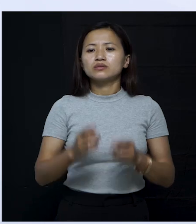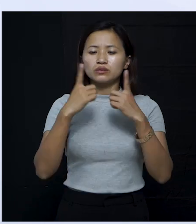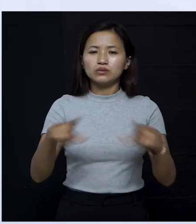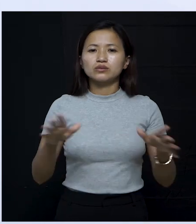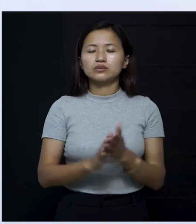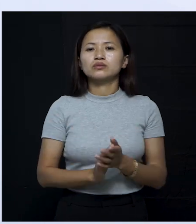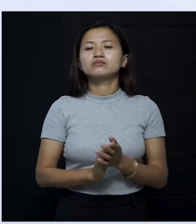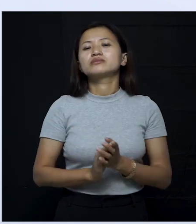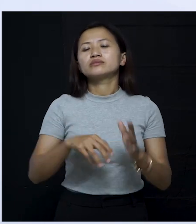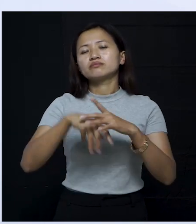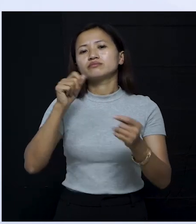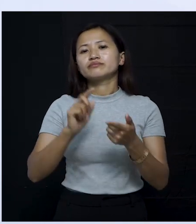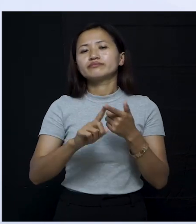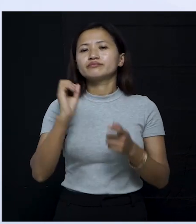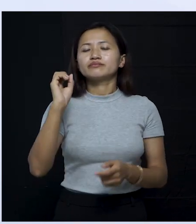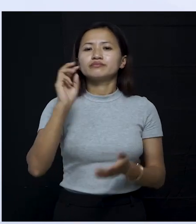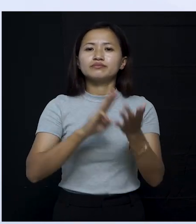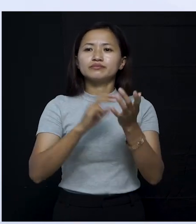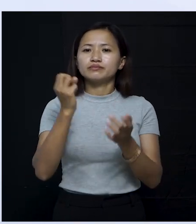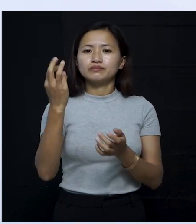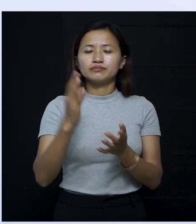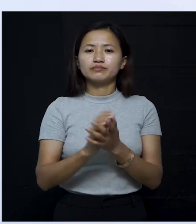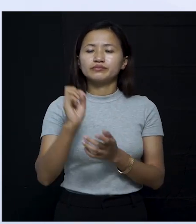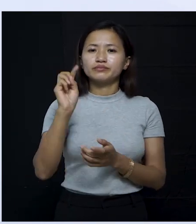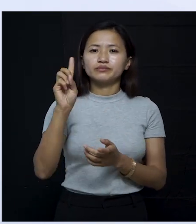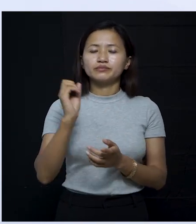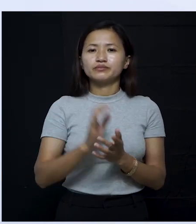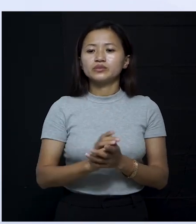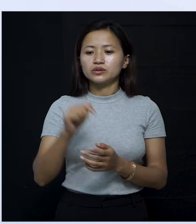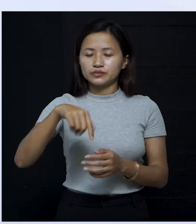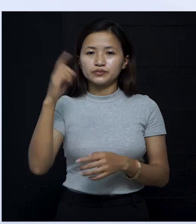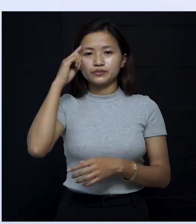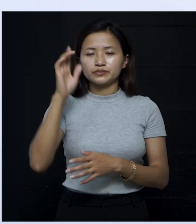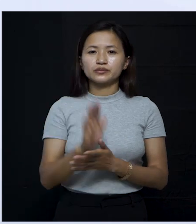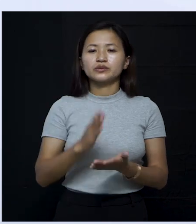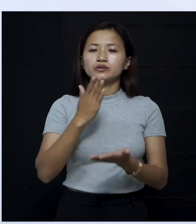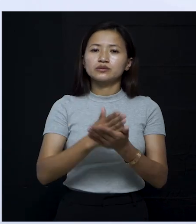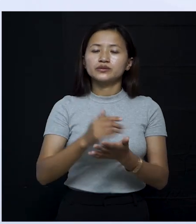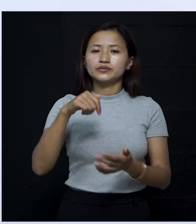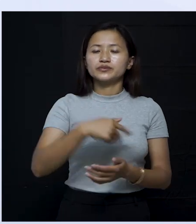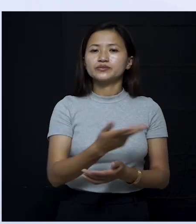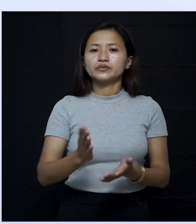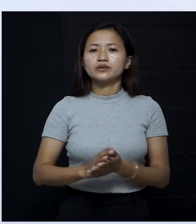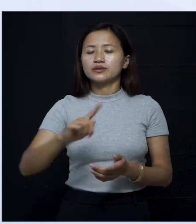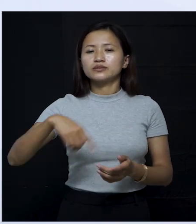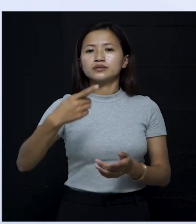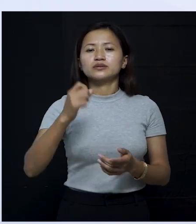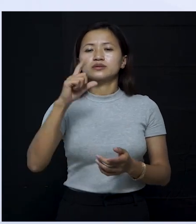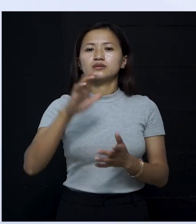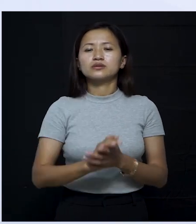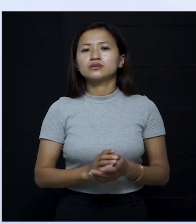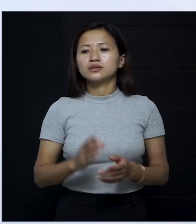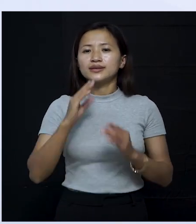out 10 marks. So please be aware of it, okay? Now, for today, we will stop from there. But next class also,